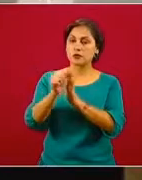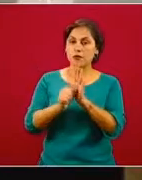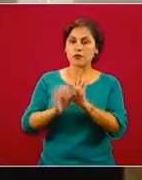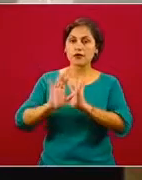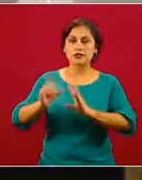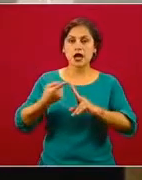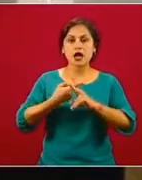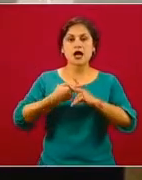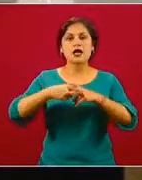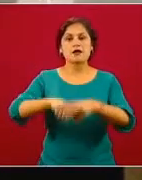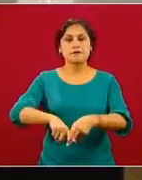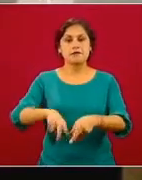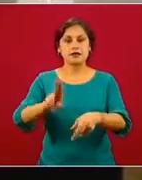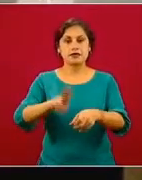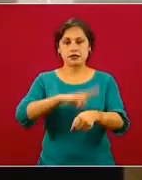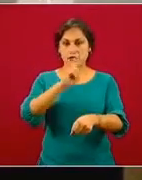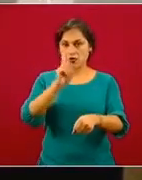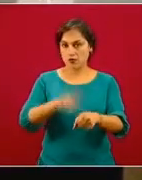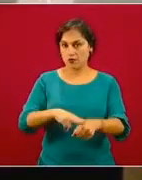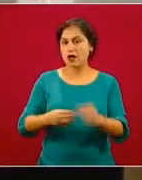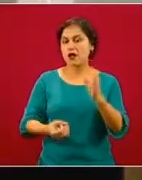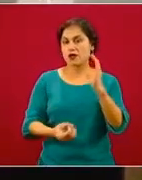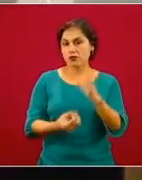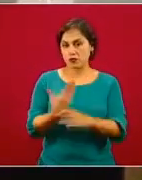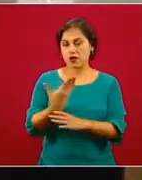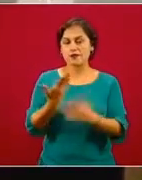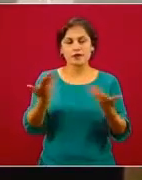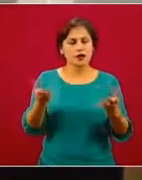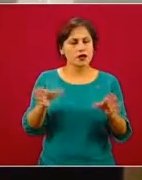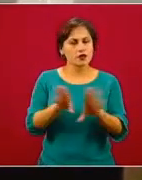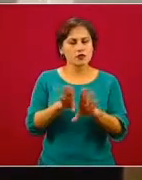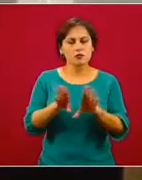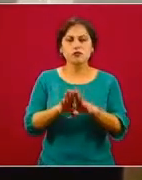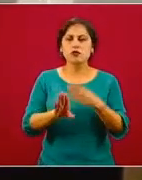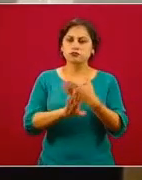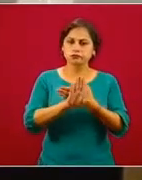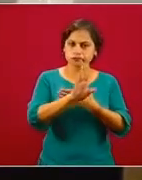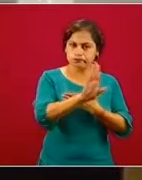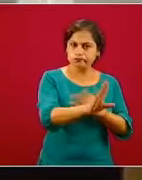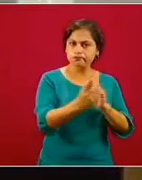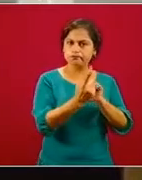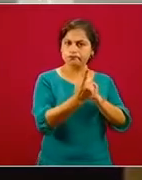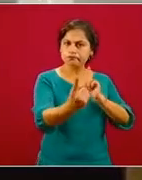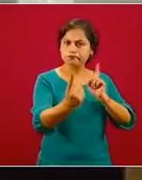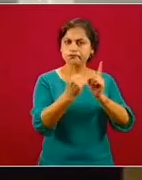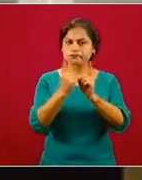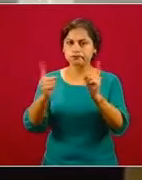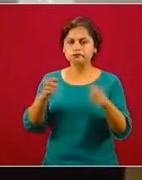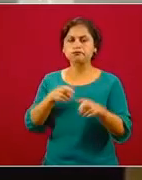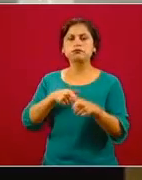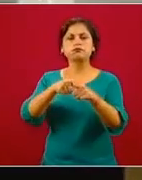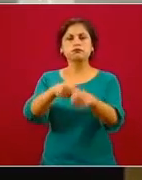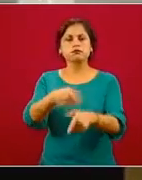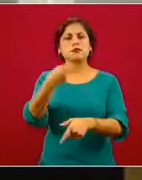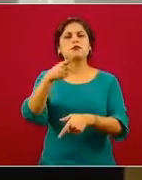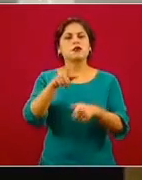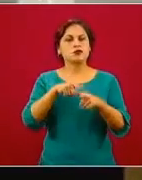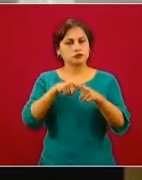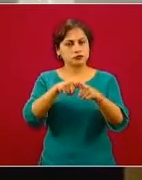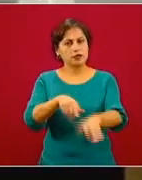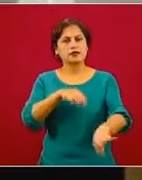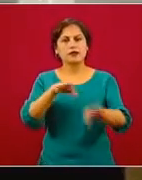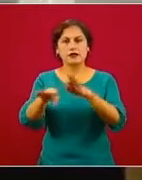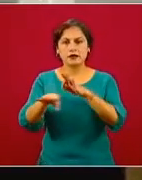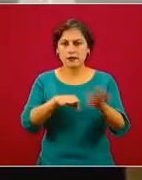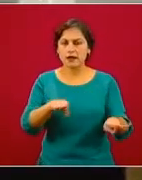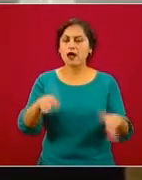we will begin this going back to the new normal that implies keeping